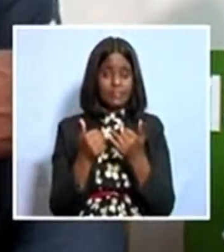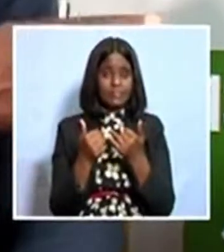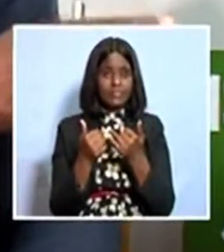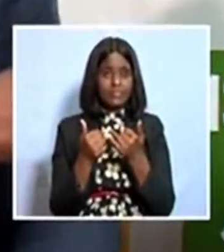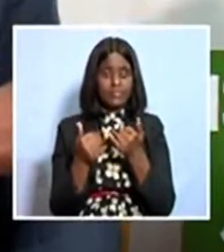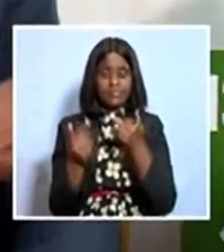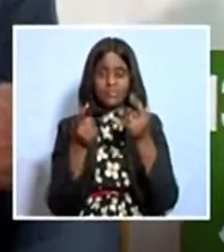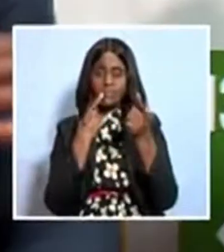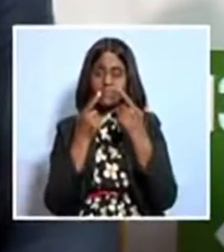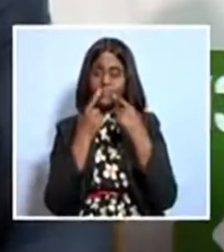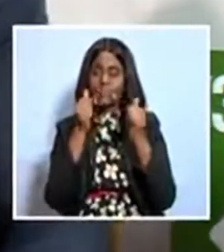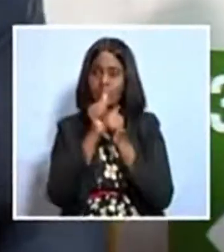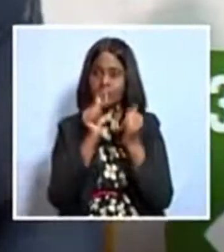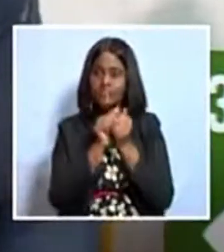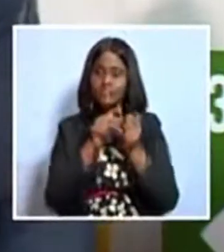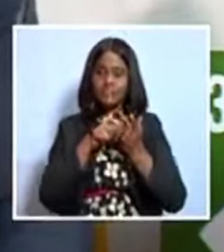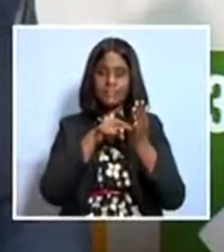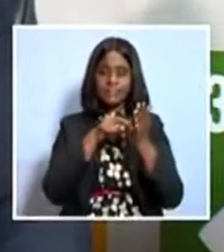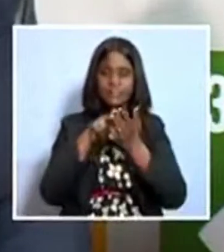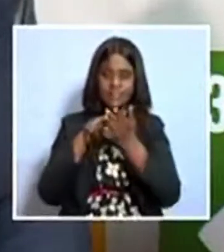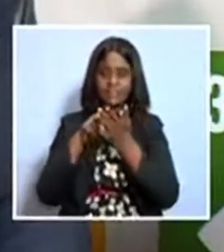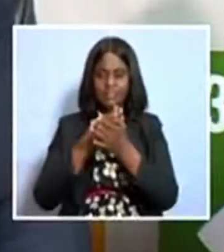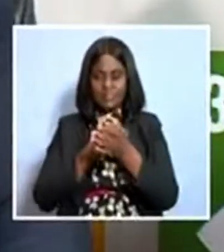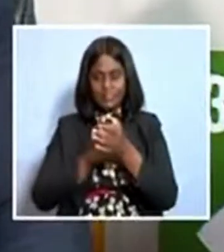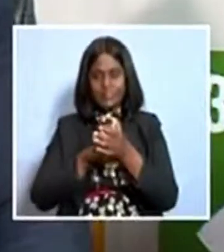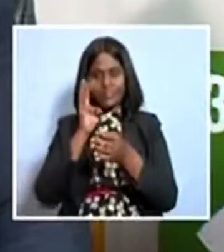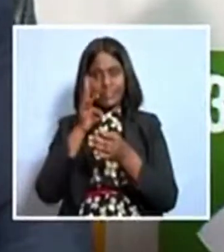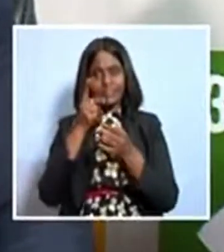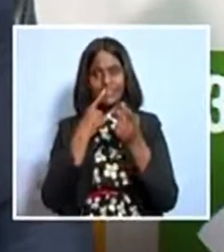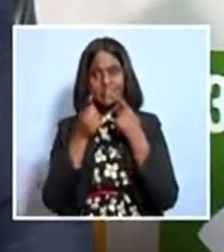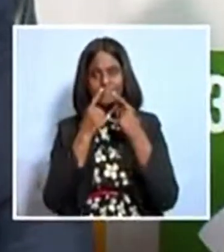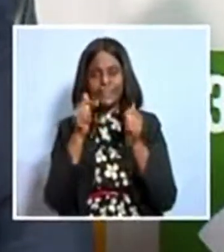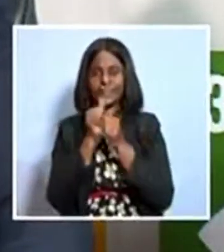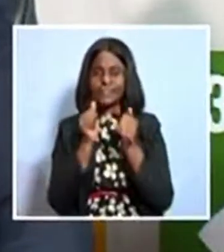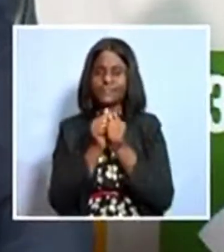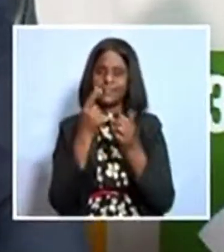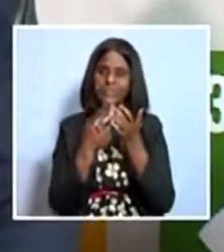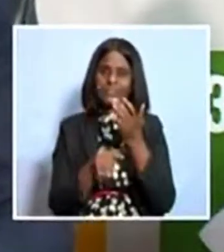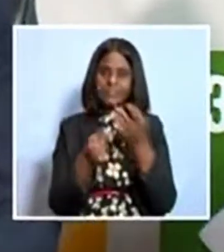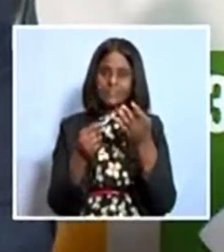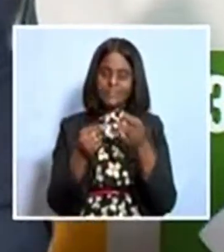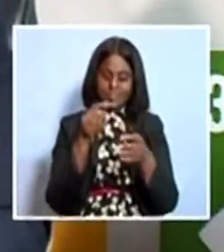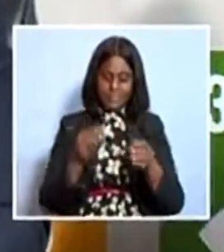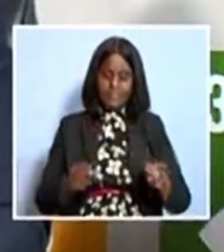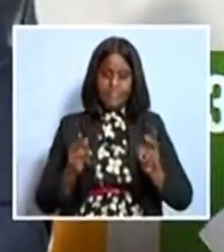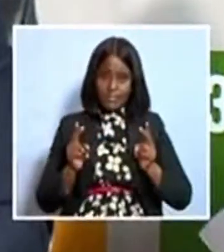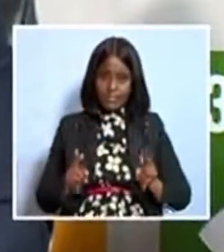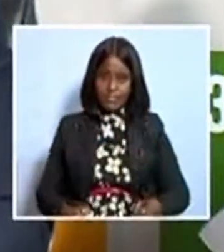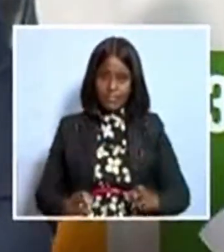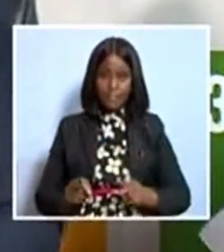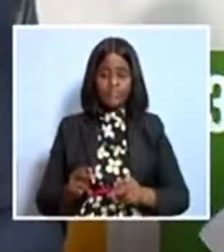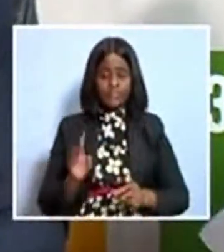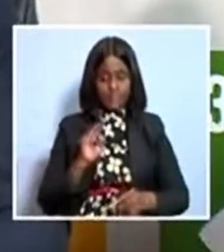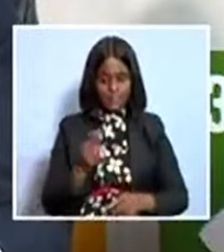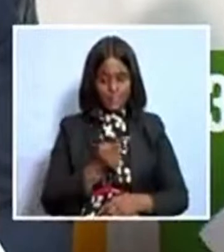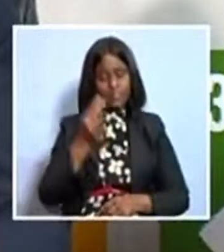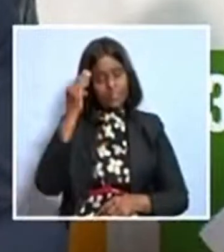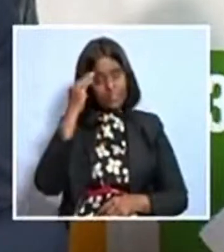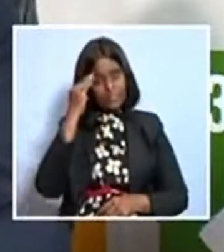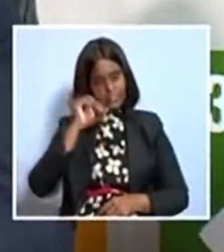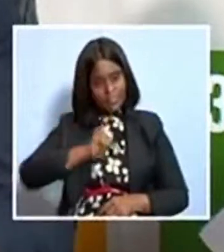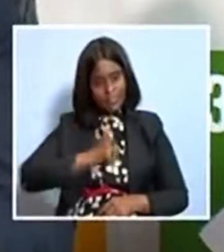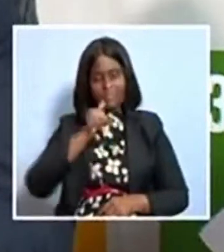talked about transportation. I will also mention about soft infrastructure, which is human capital. We know that we need to